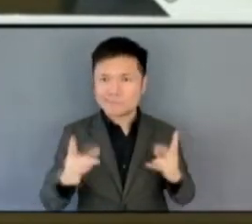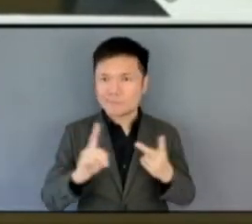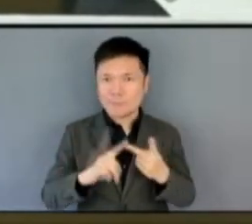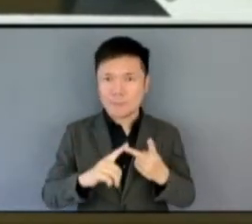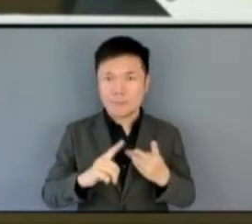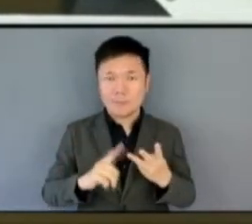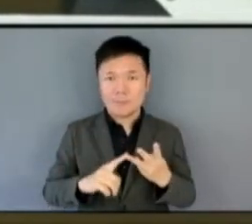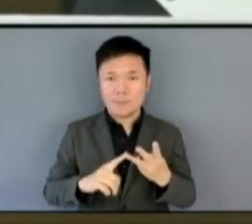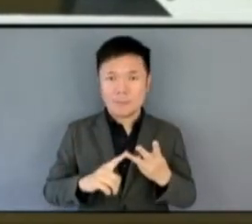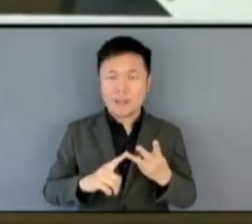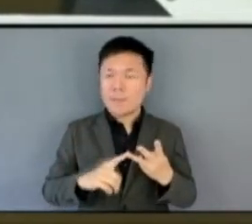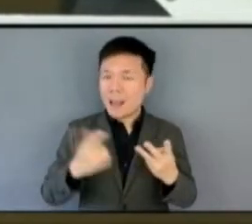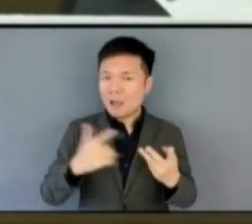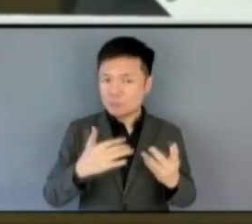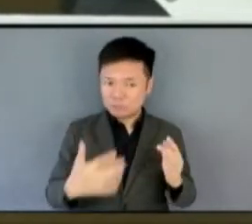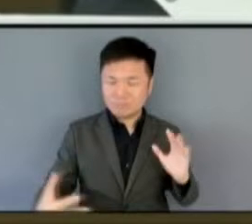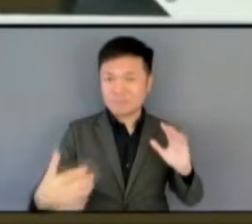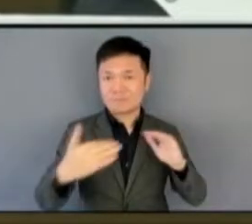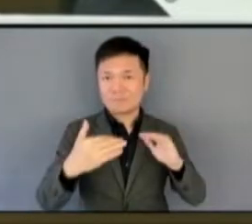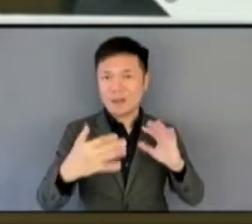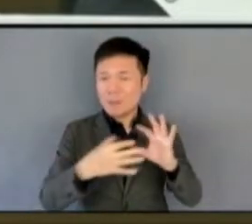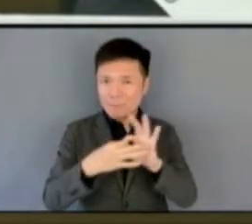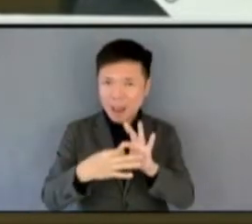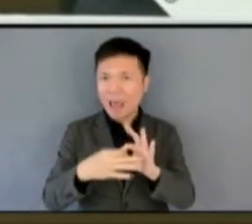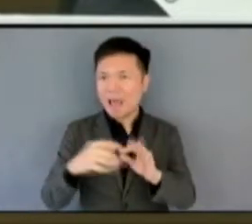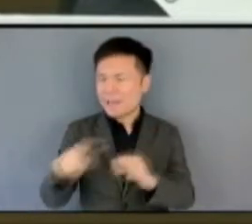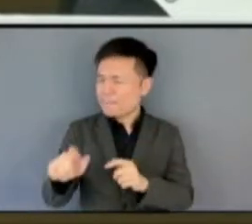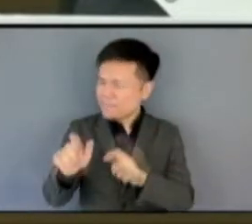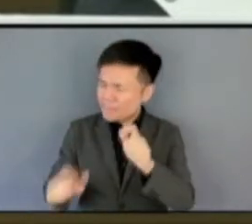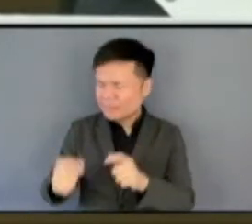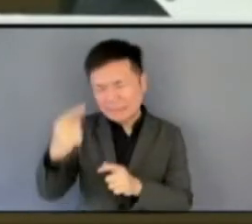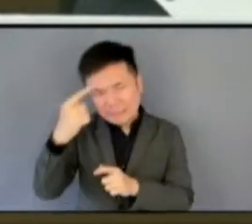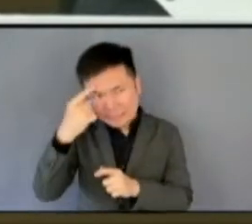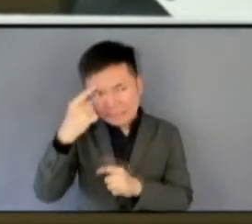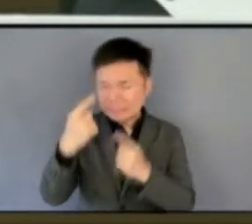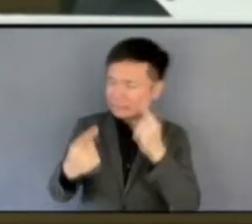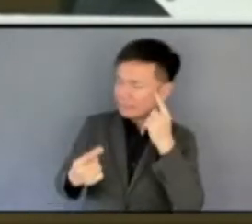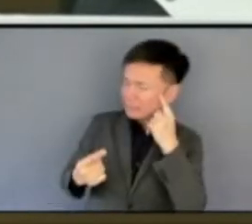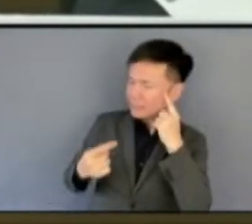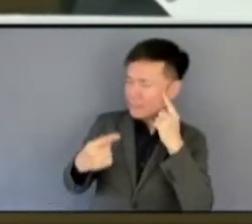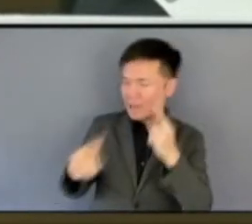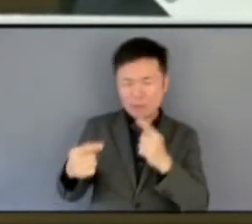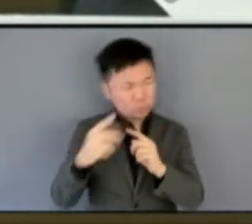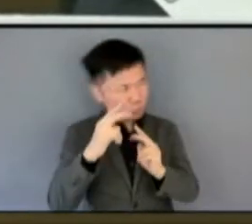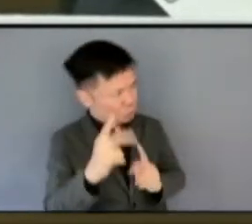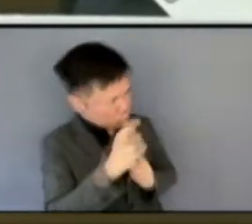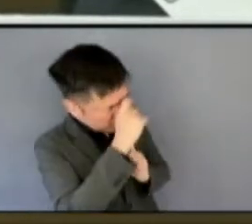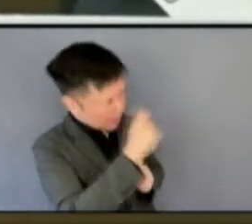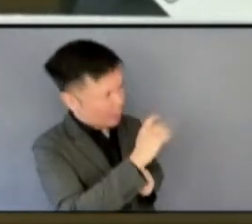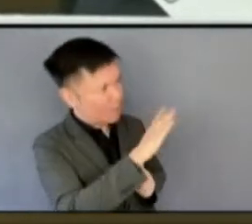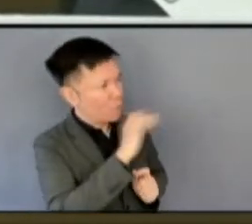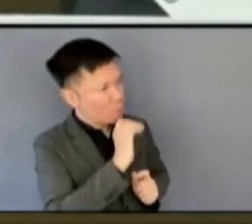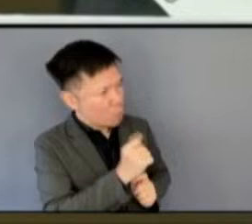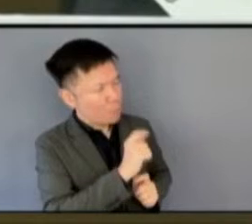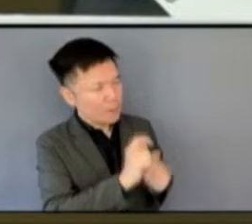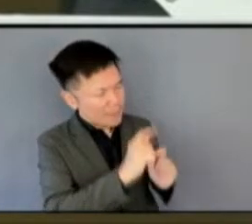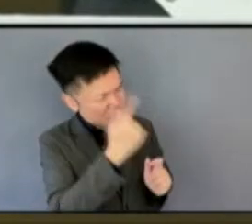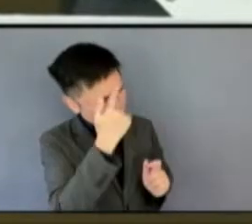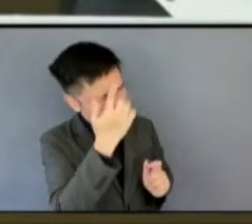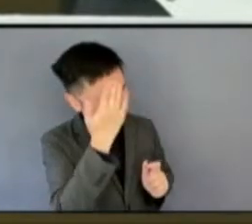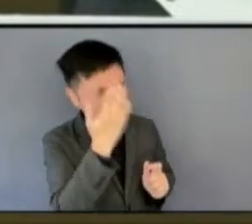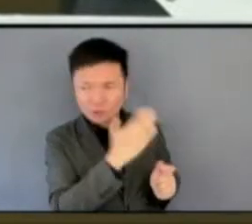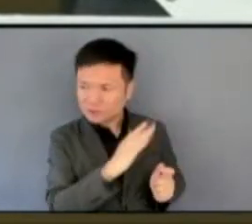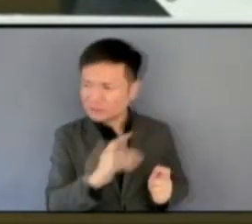equally available. Attitudes need to change, giving priorities to traditional knowledge. Communication gap need to be